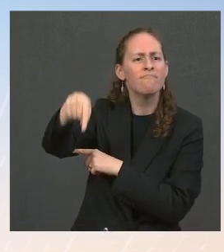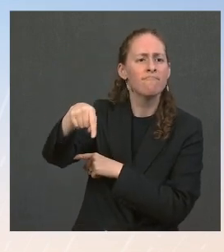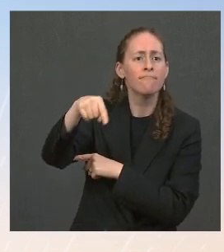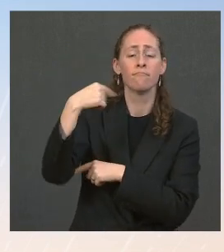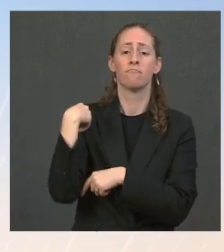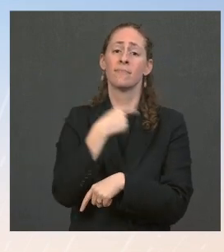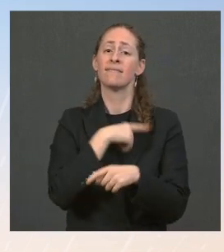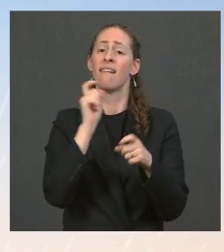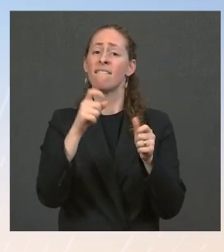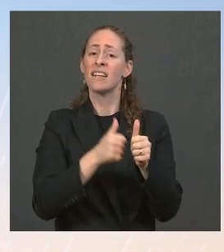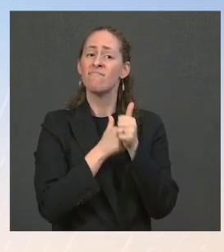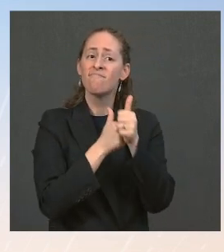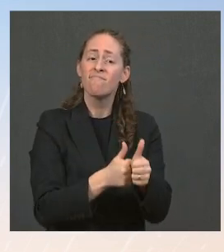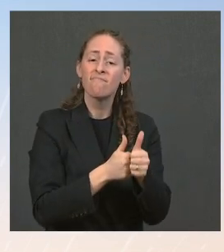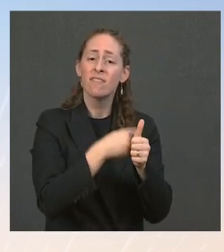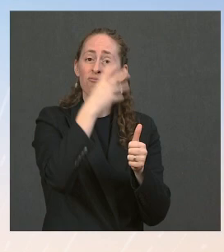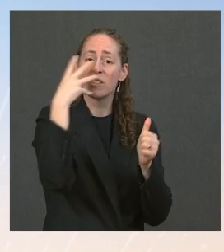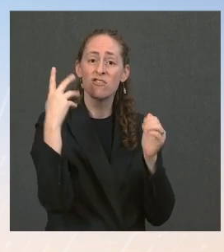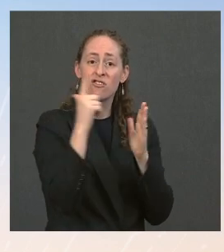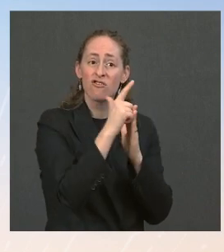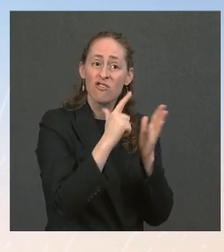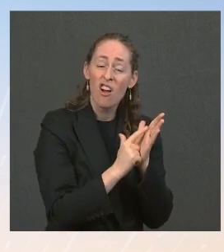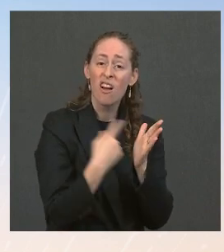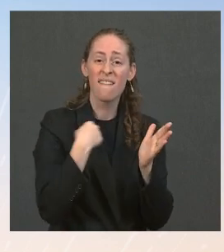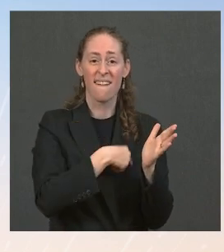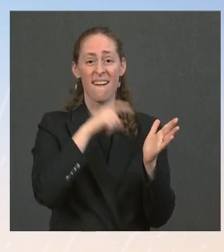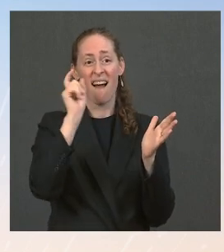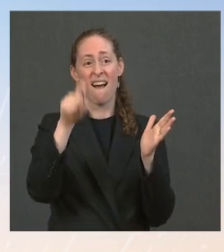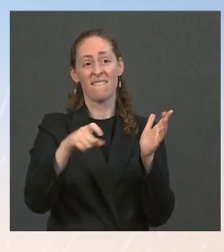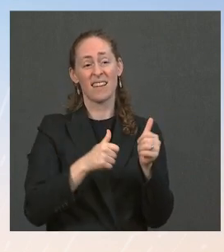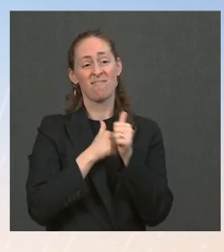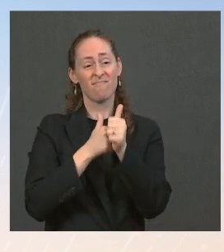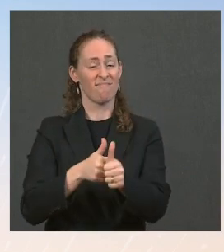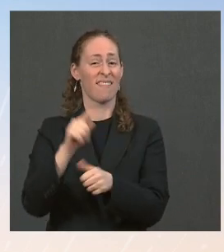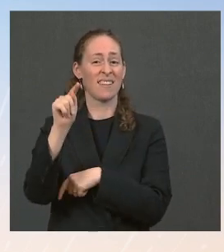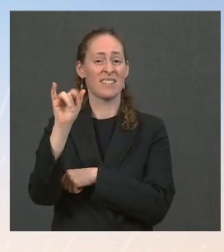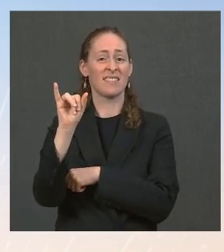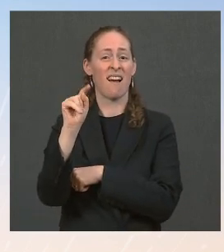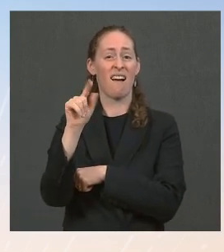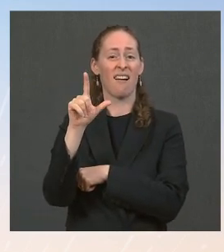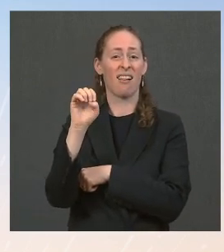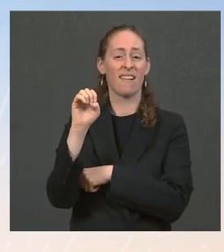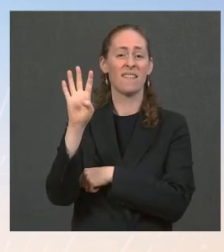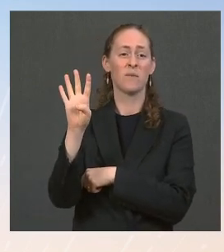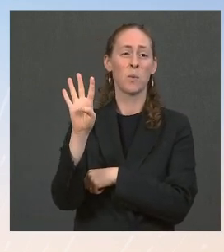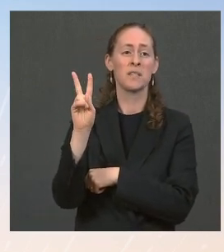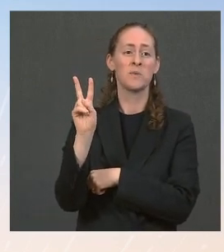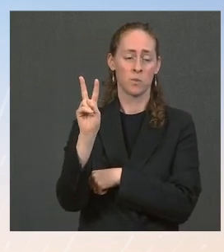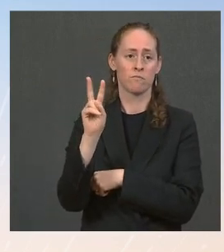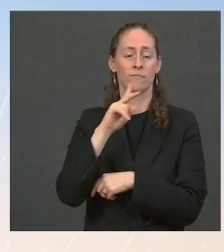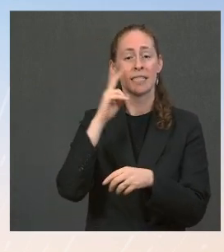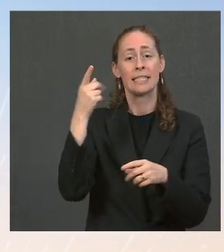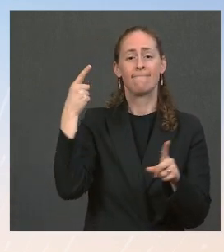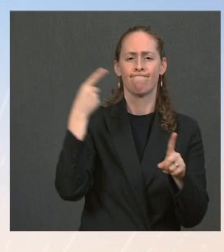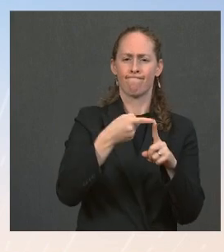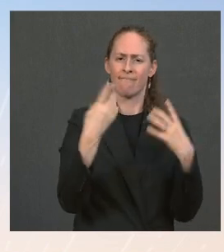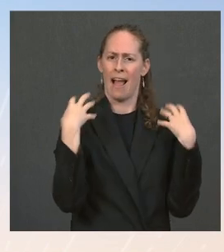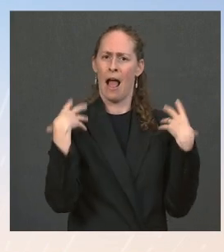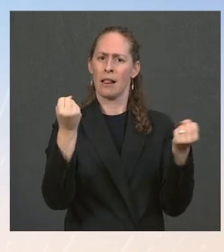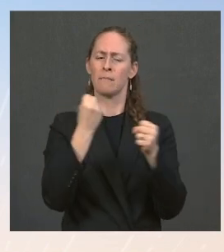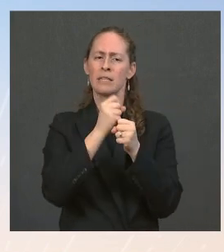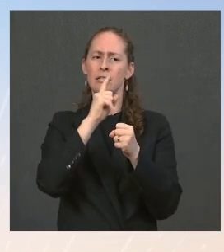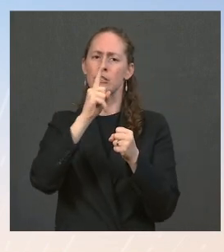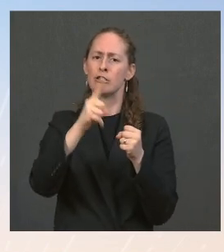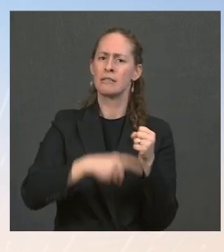what are border requirements, and we are applying Title 42, which again is a health application given we're in a